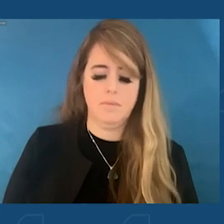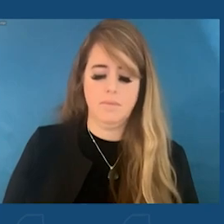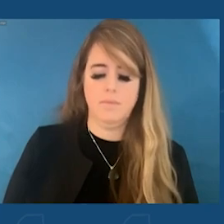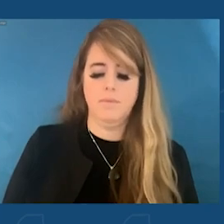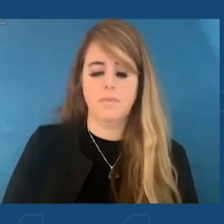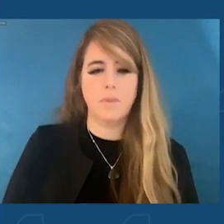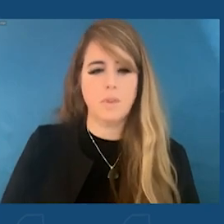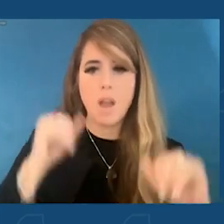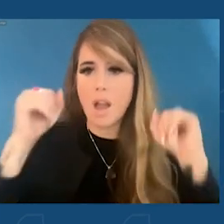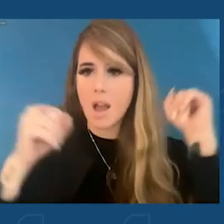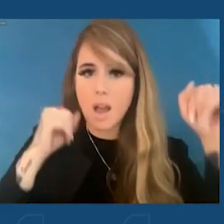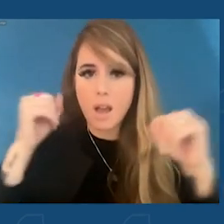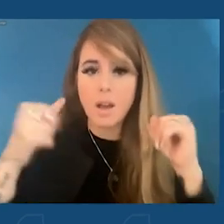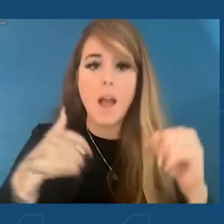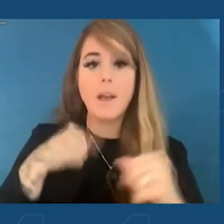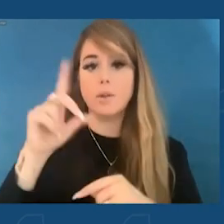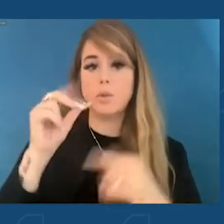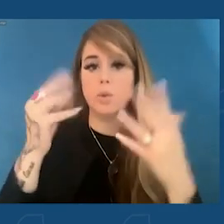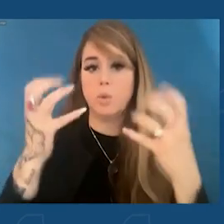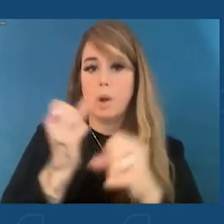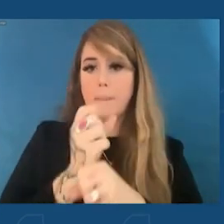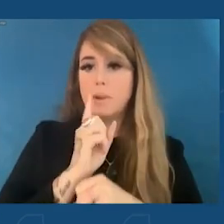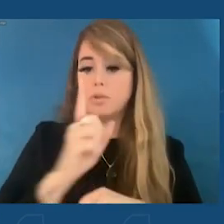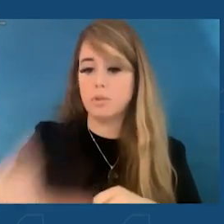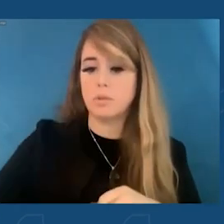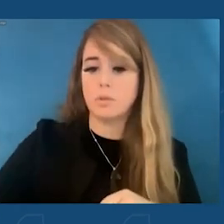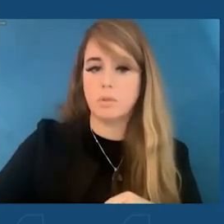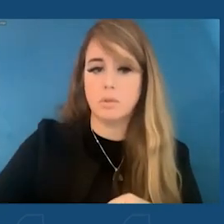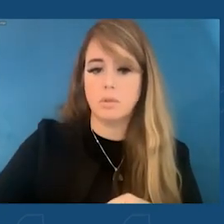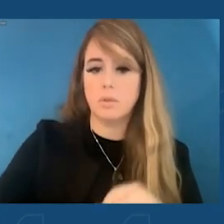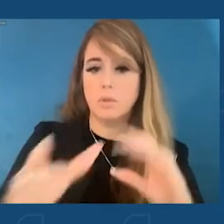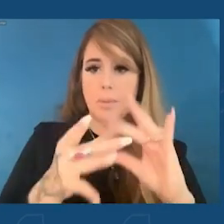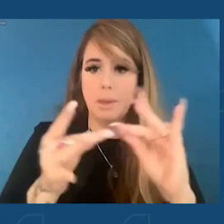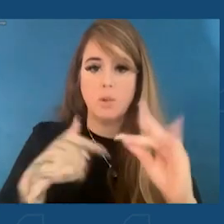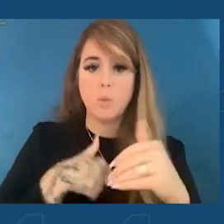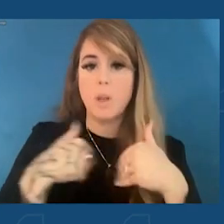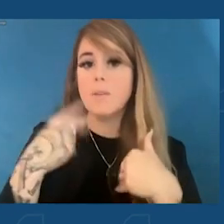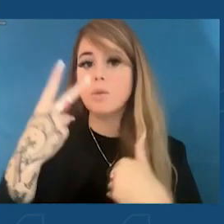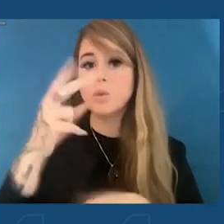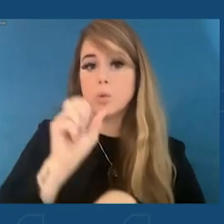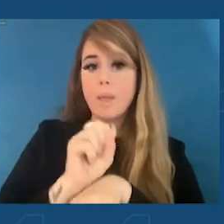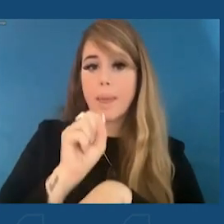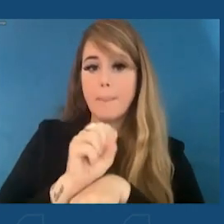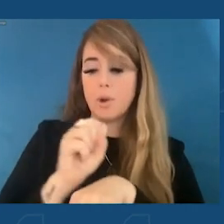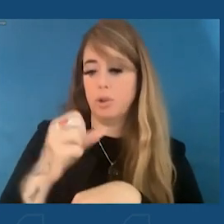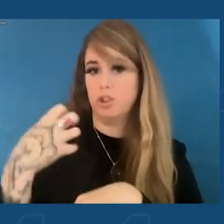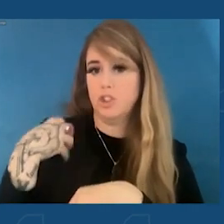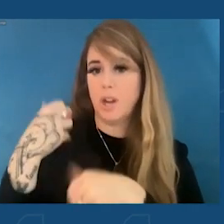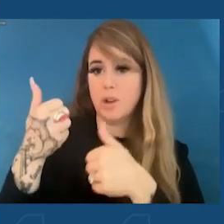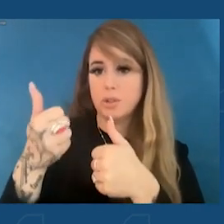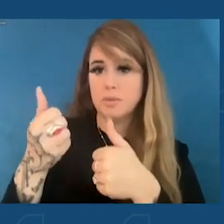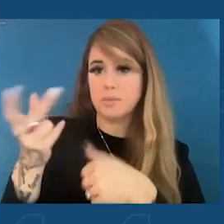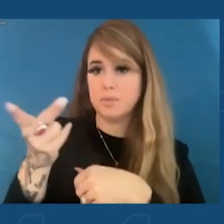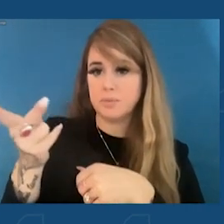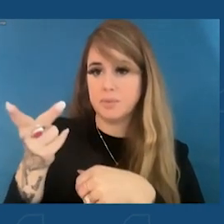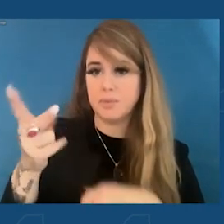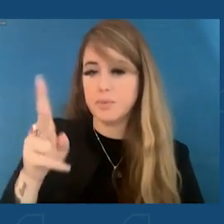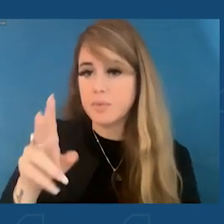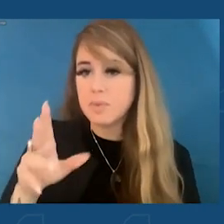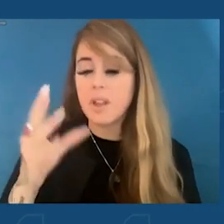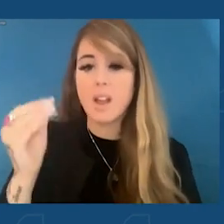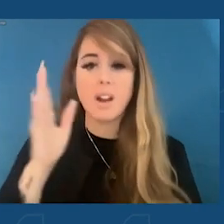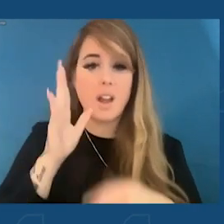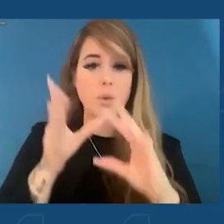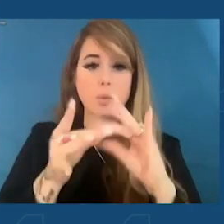And I do want to make mention, we have our two labor chairs here, Jessica Ramos and LaToya Joyner. And let me just say,